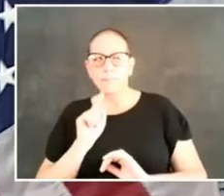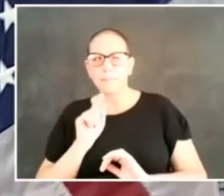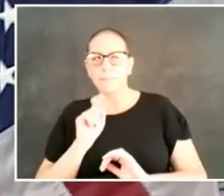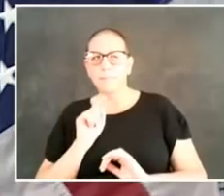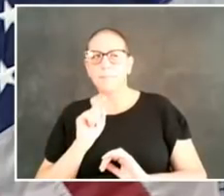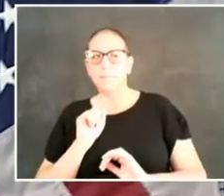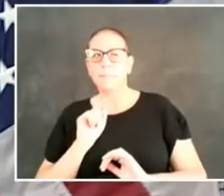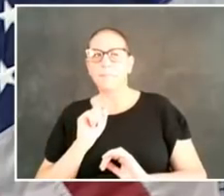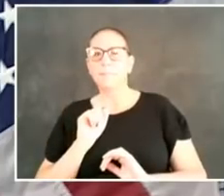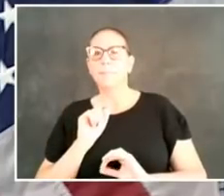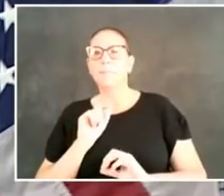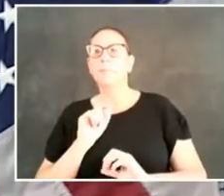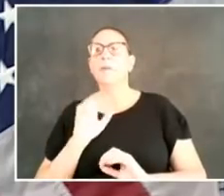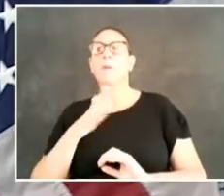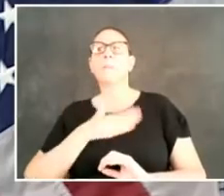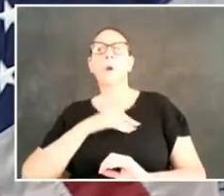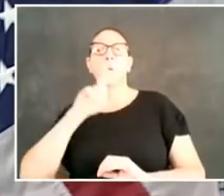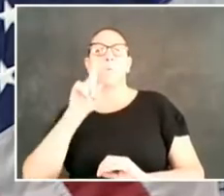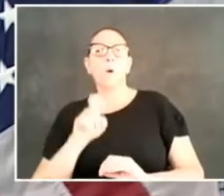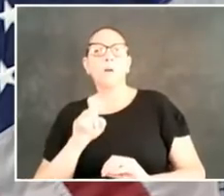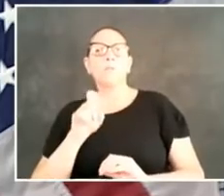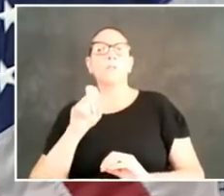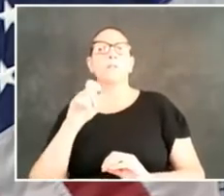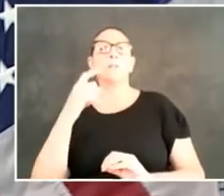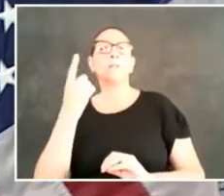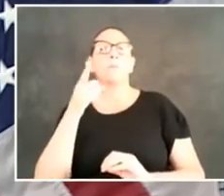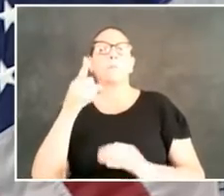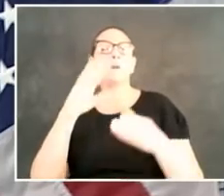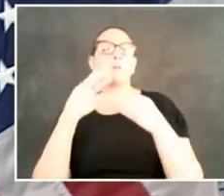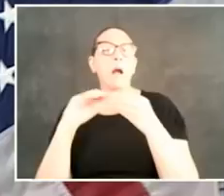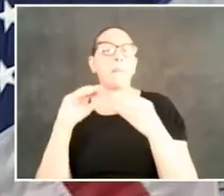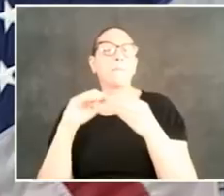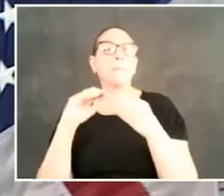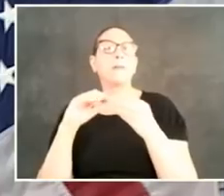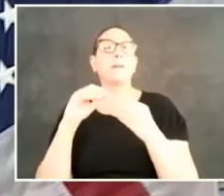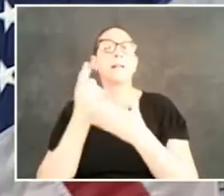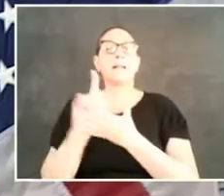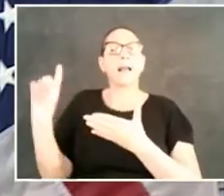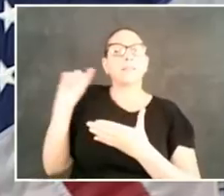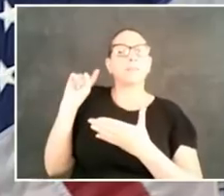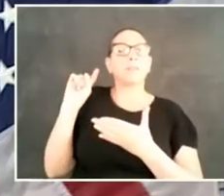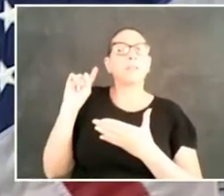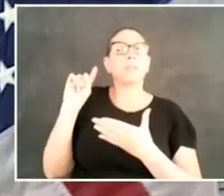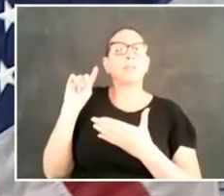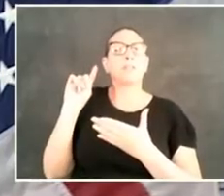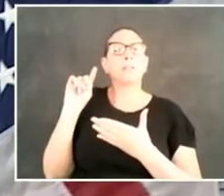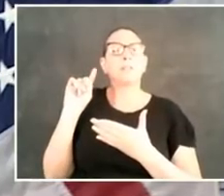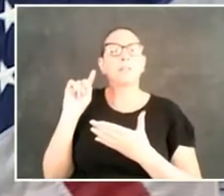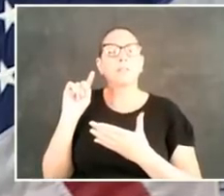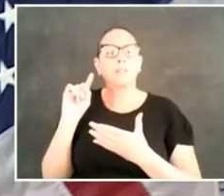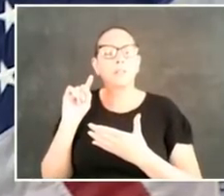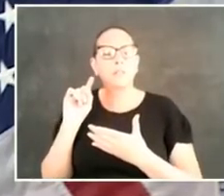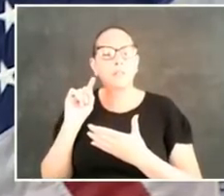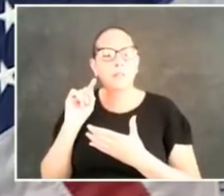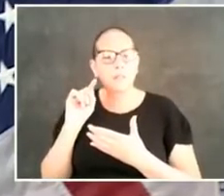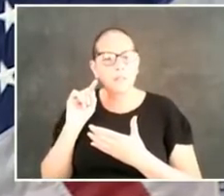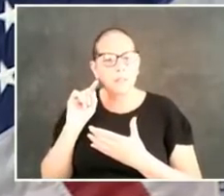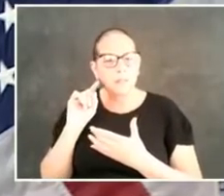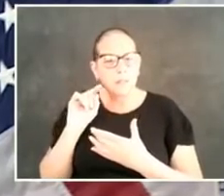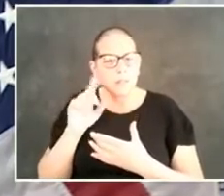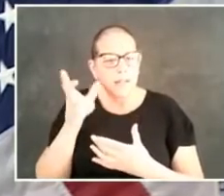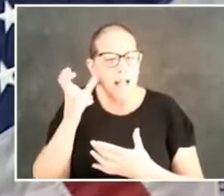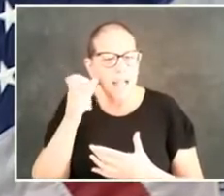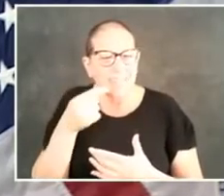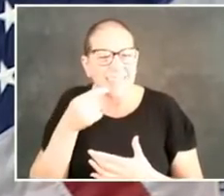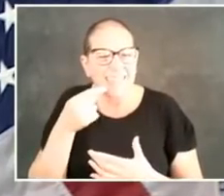the first meeting you were saying started in May, it started. So I'm not sure if it's too early to ask, but how are those advisory boards Christy, going?